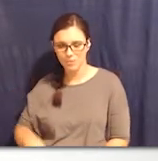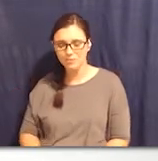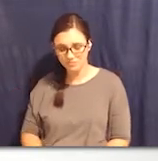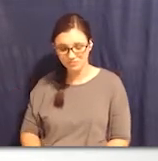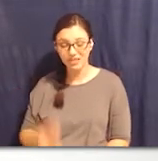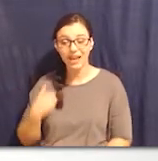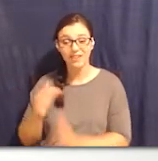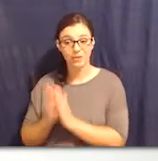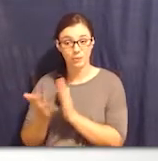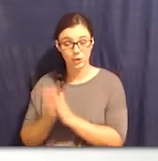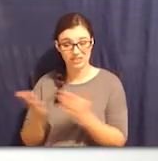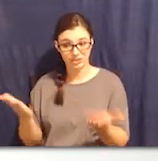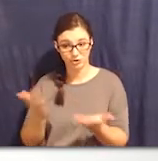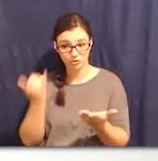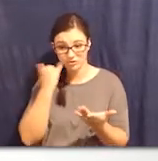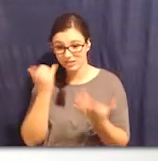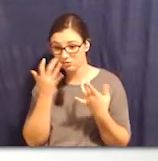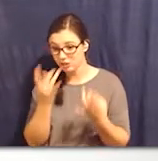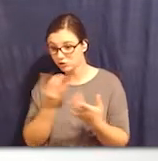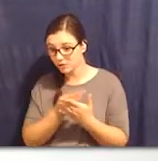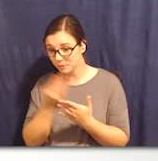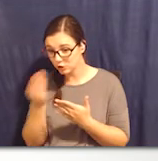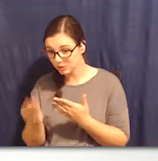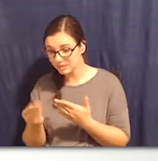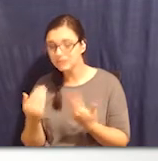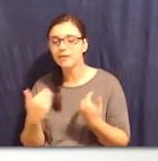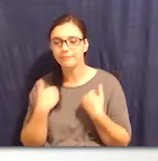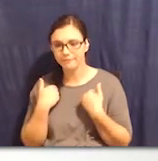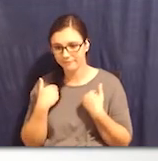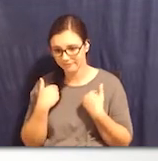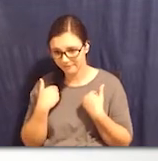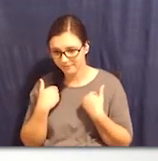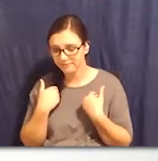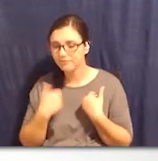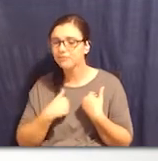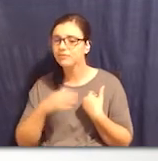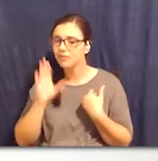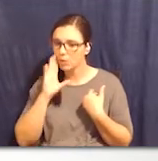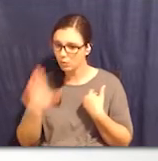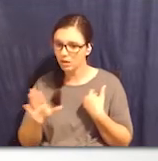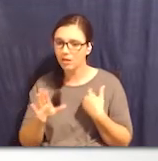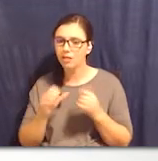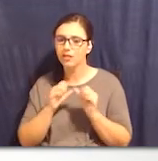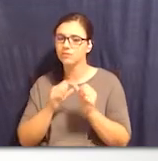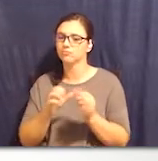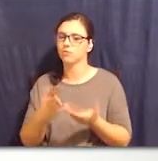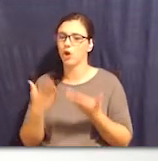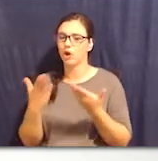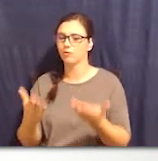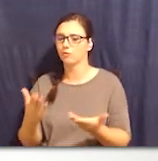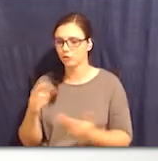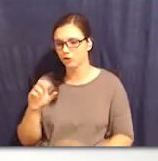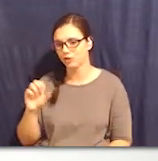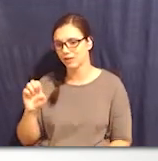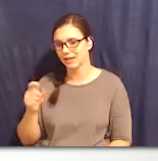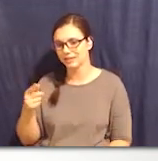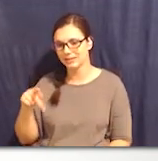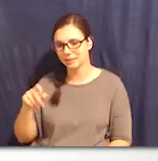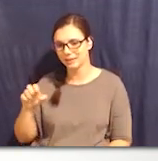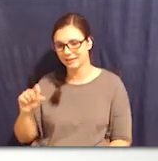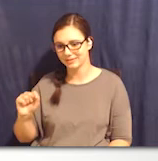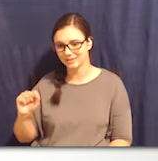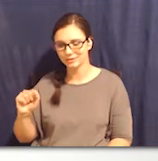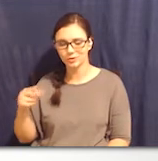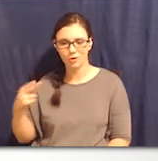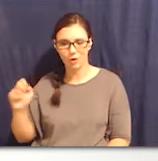www.larissagemusic.info. I have the books right here if you're interested to purchase them, and I'll be continuing to